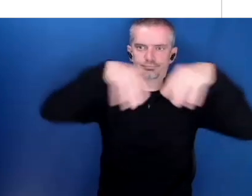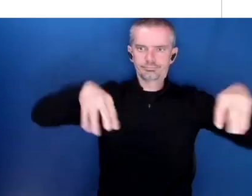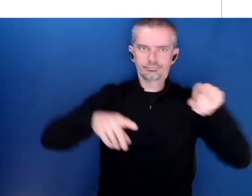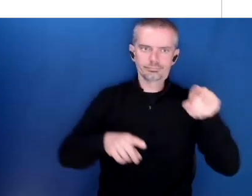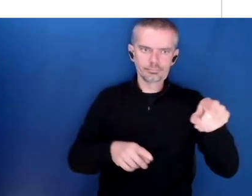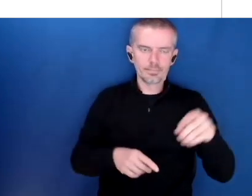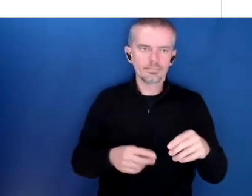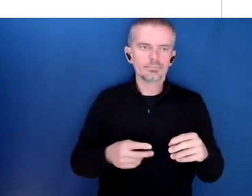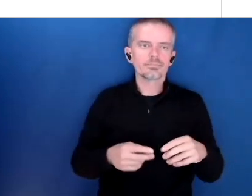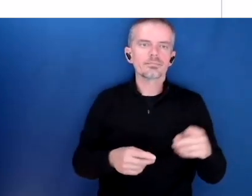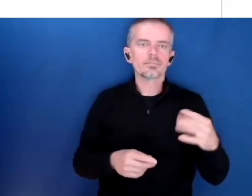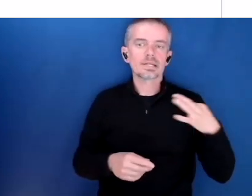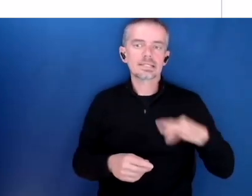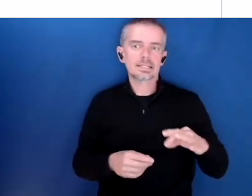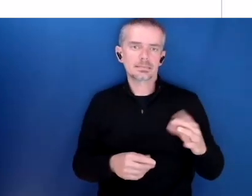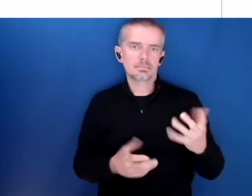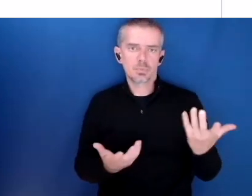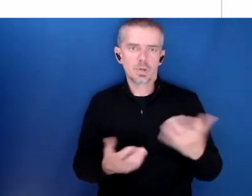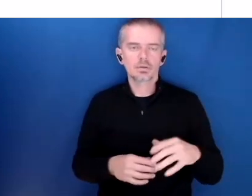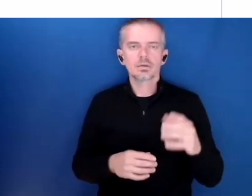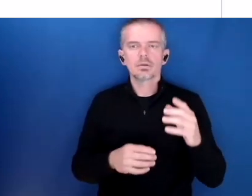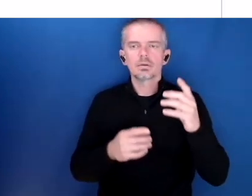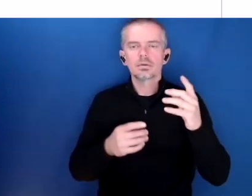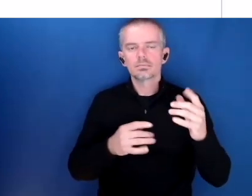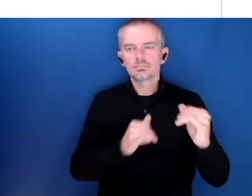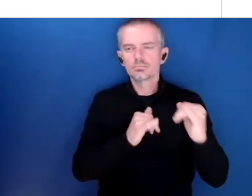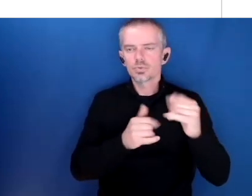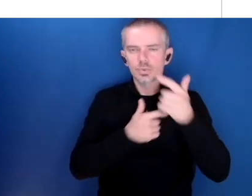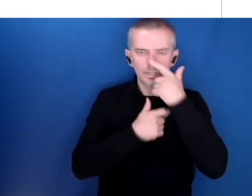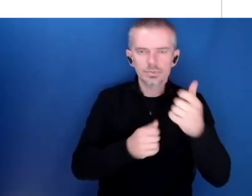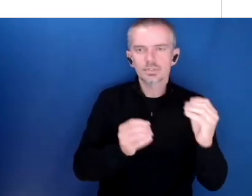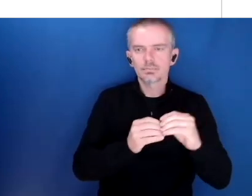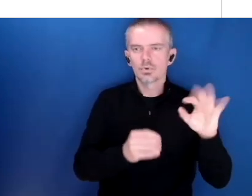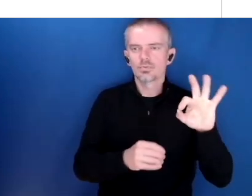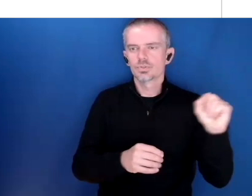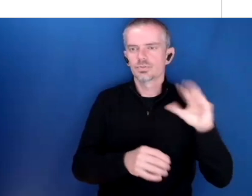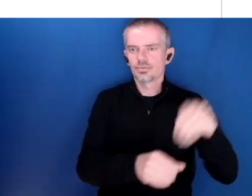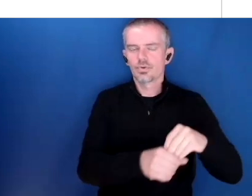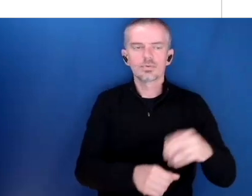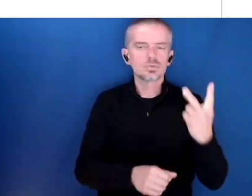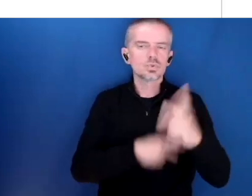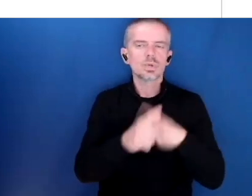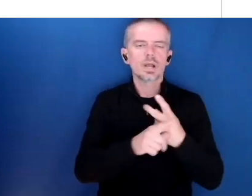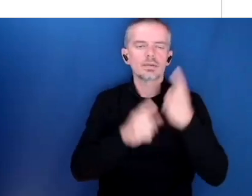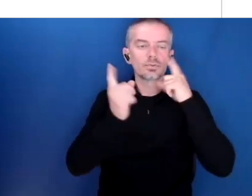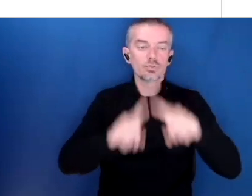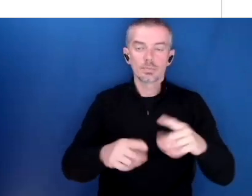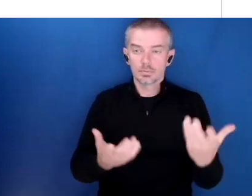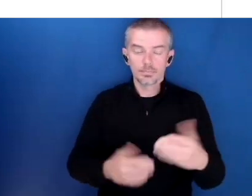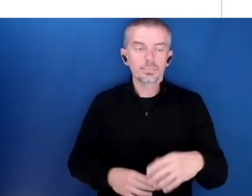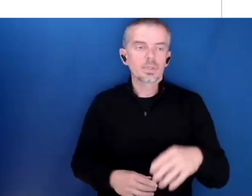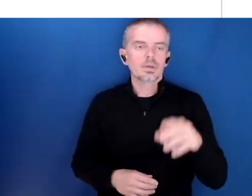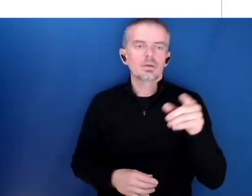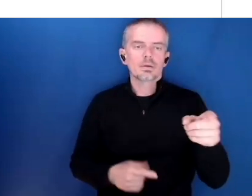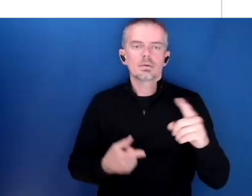interest, and there's a greater U.S. Forest Service involvement. Two specific agreement types fall into this category. One